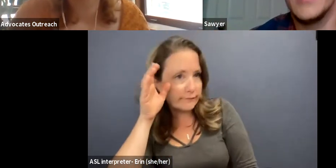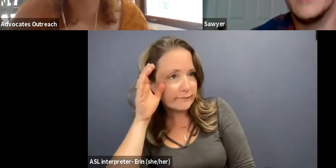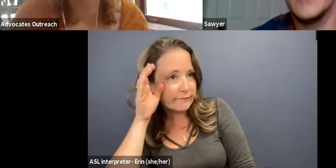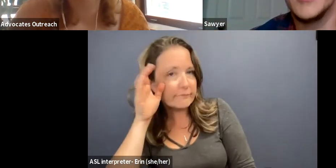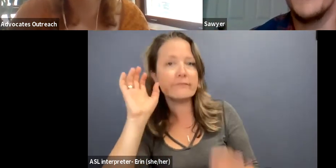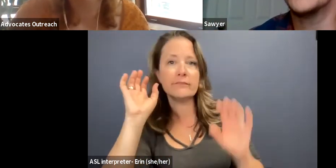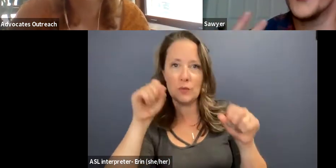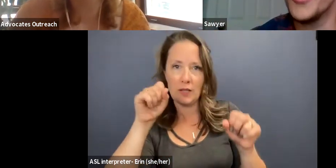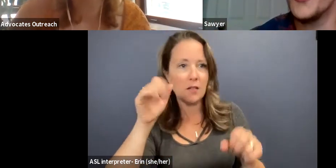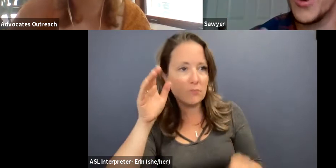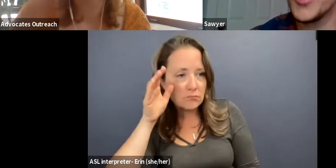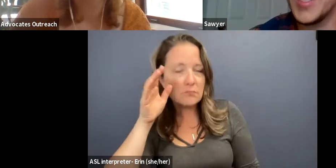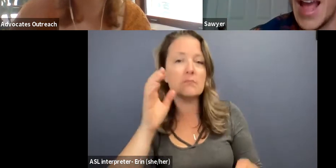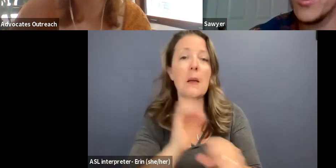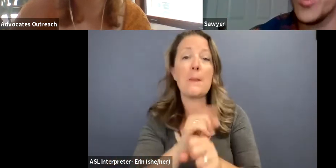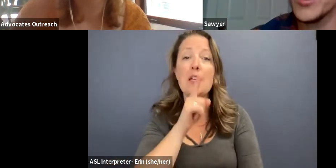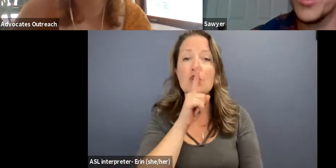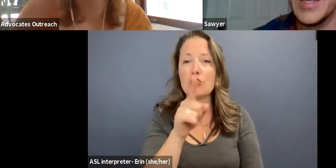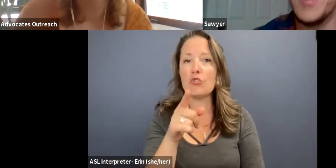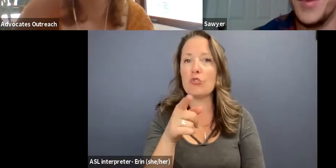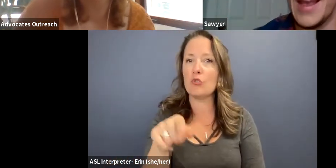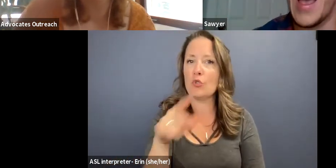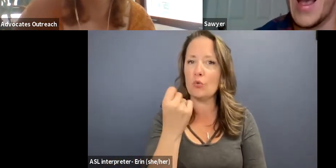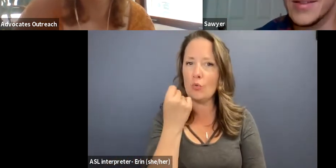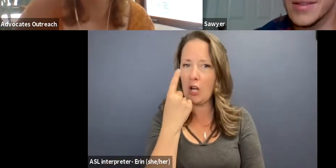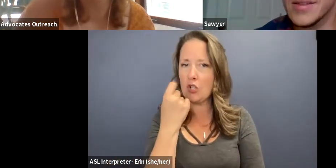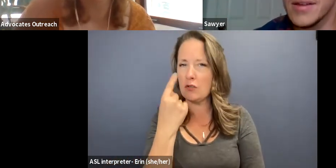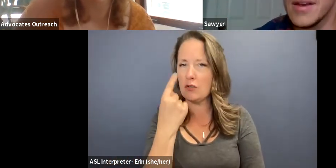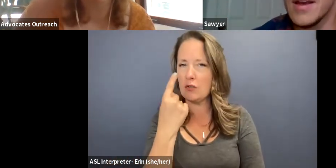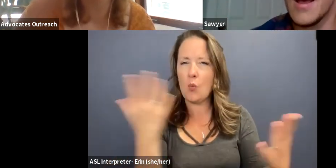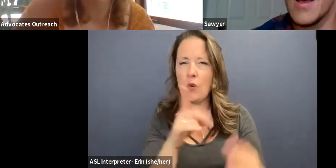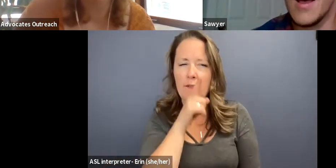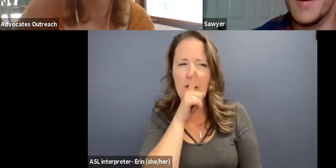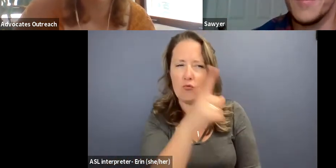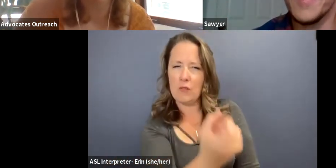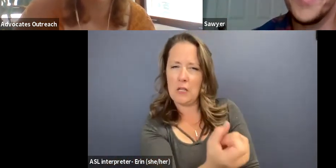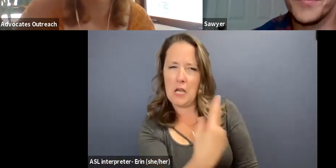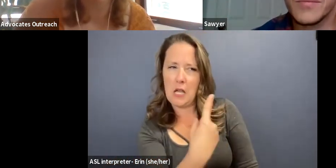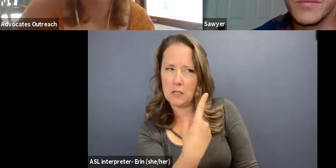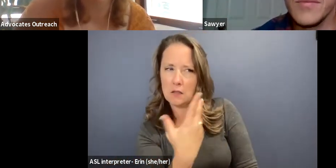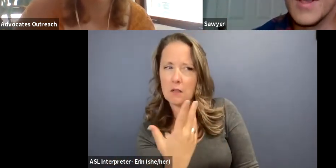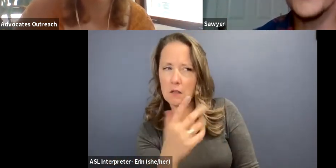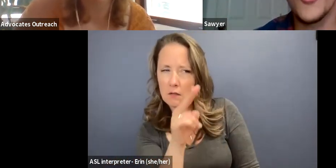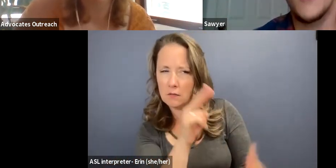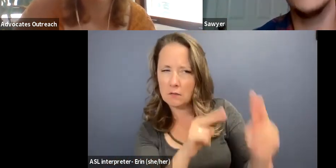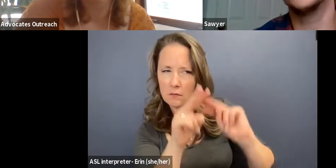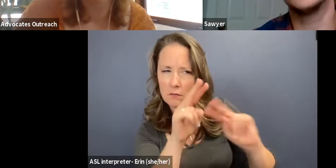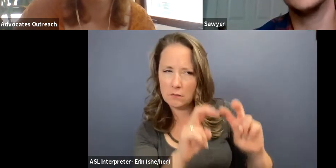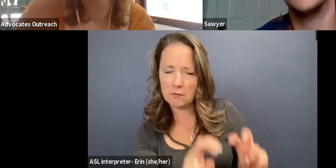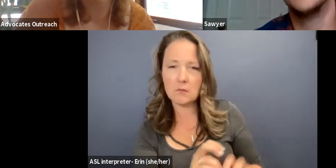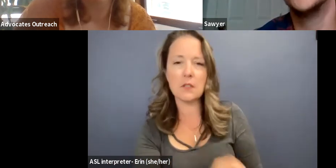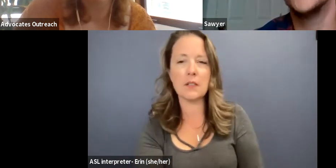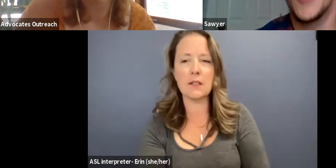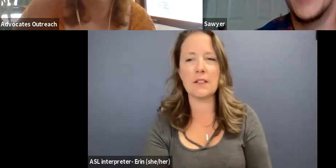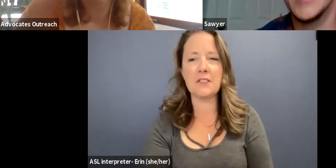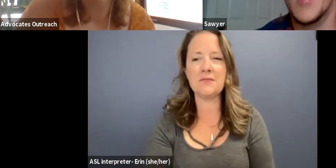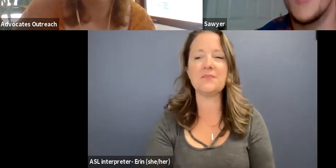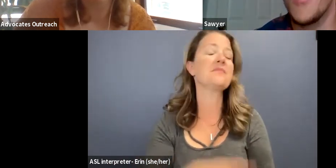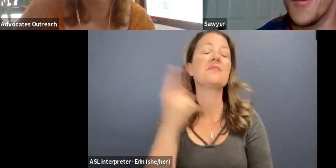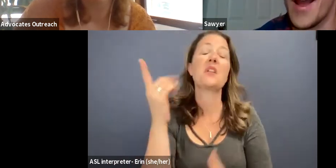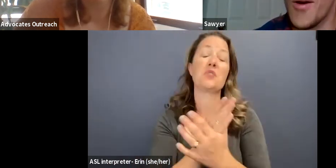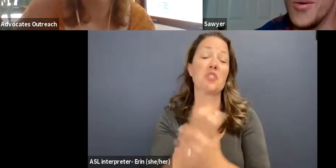came from, in whatever way feels right at that age. And then Sex is a